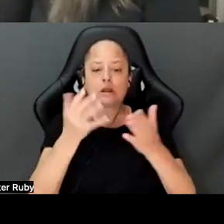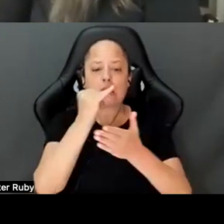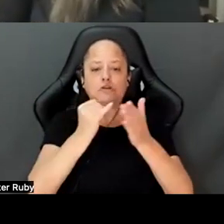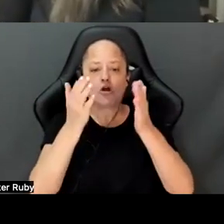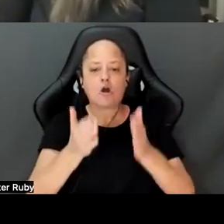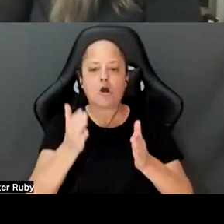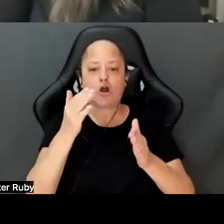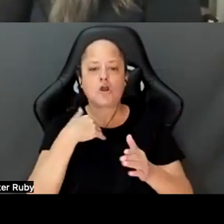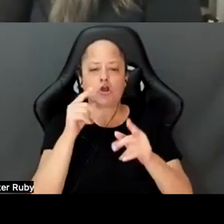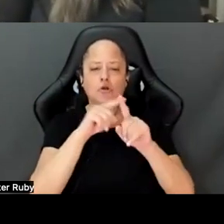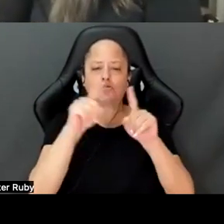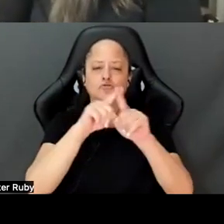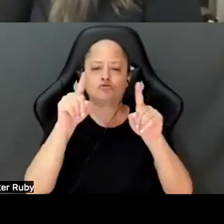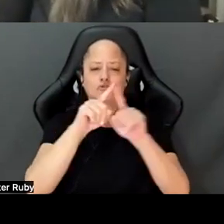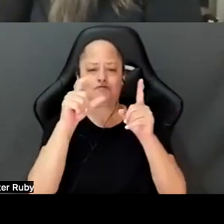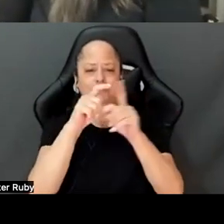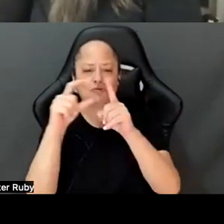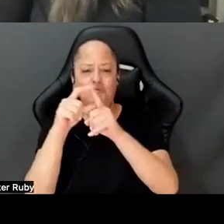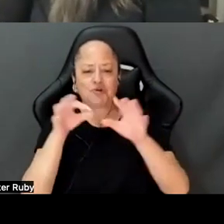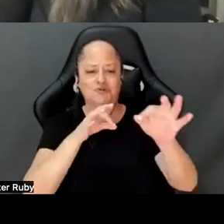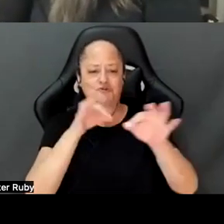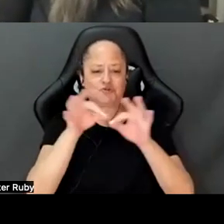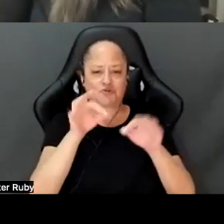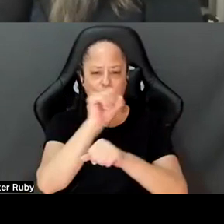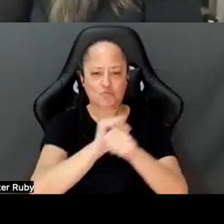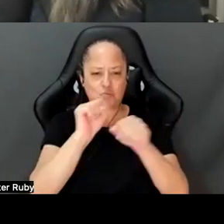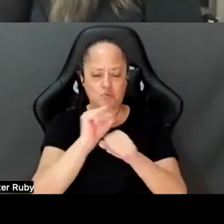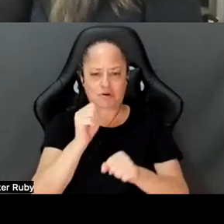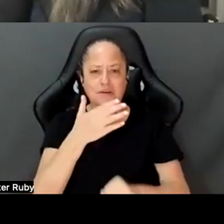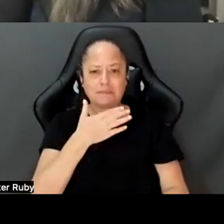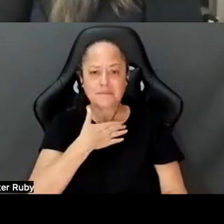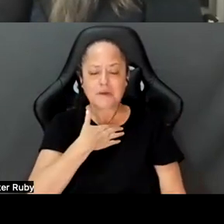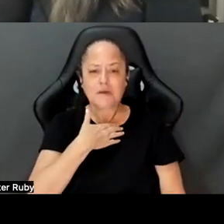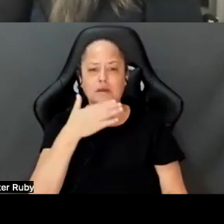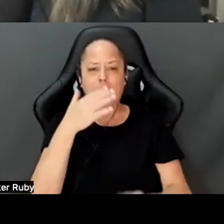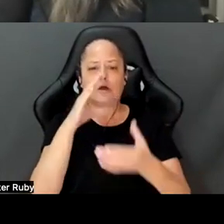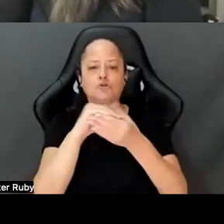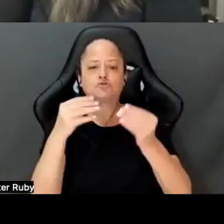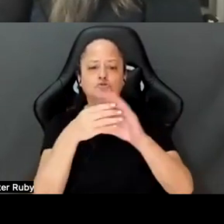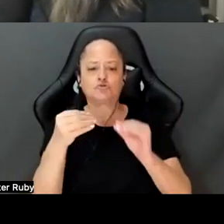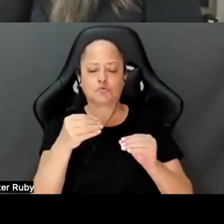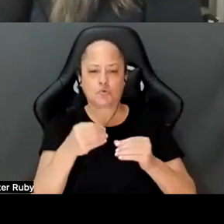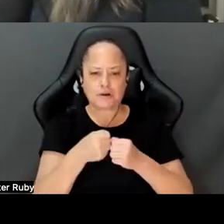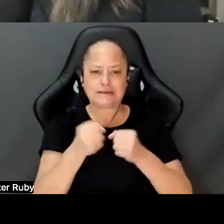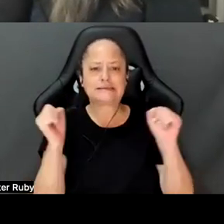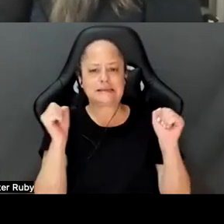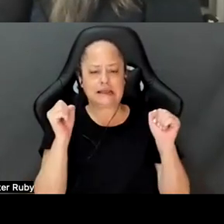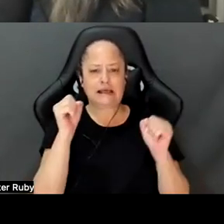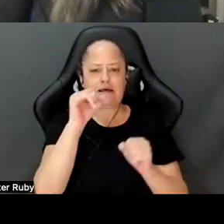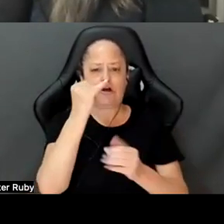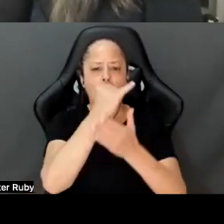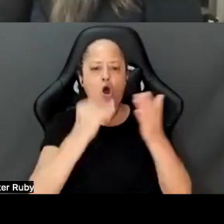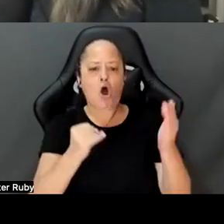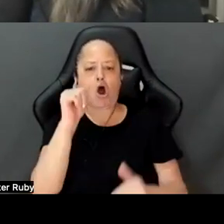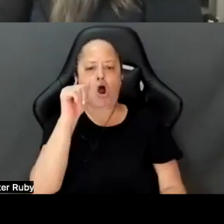I use so many different words to describe the work that I do. I'm a storyteller and artivist, which